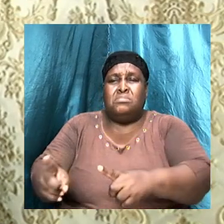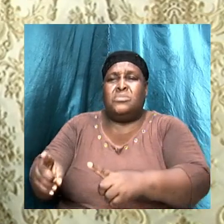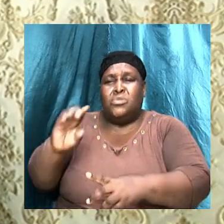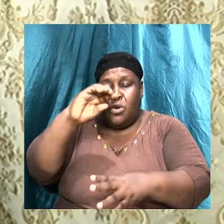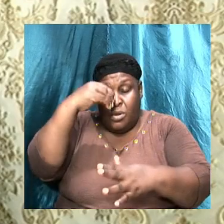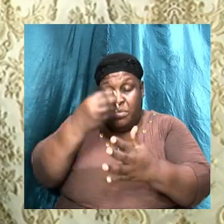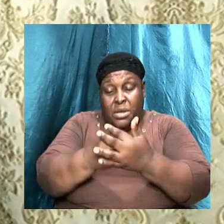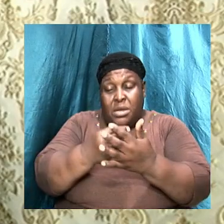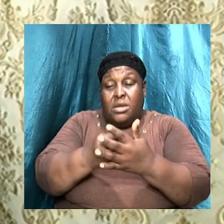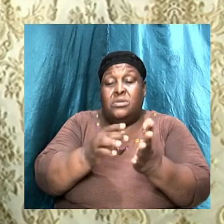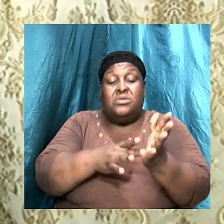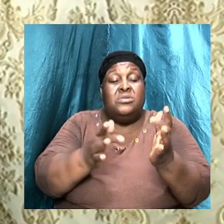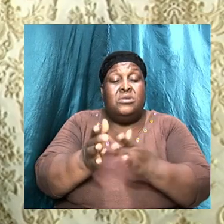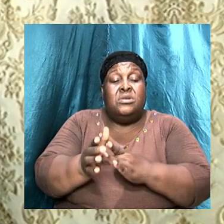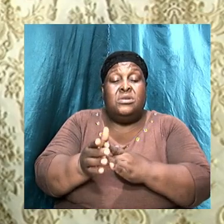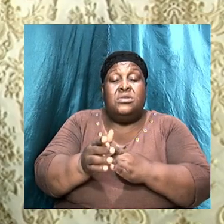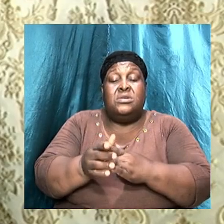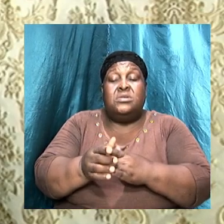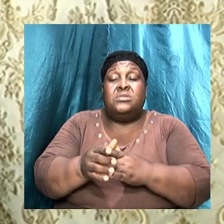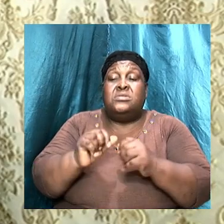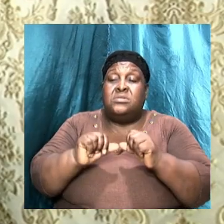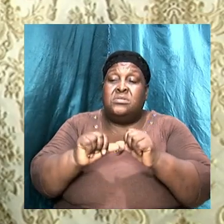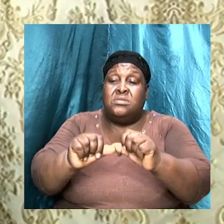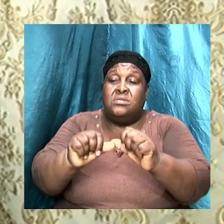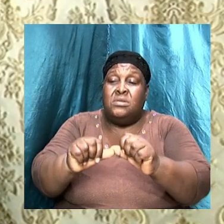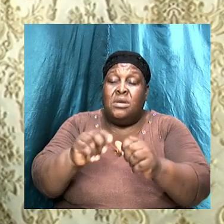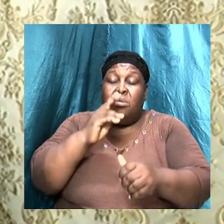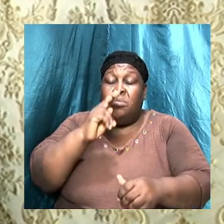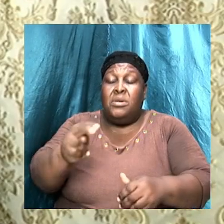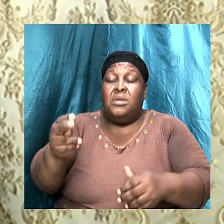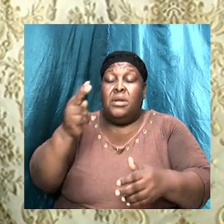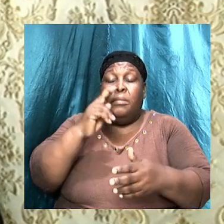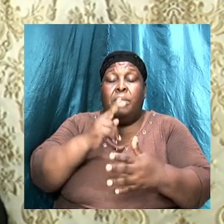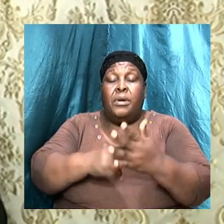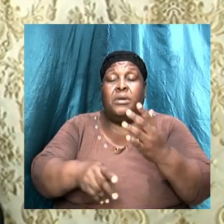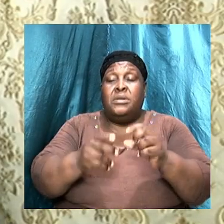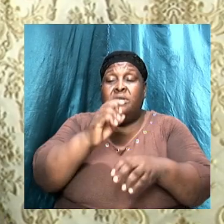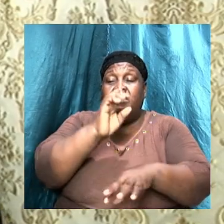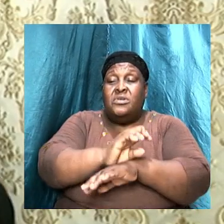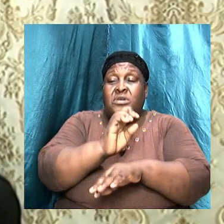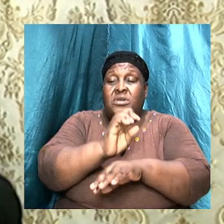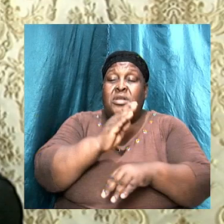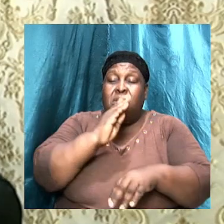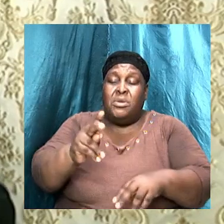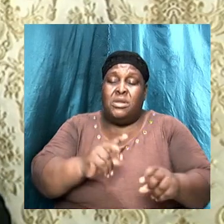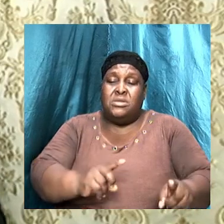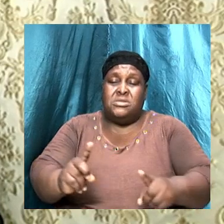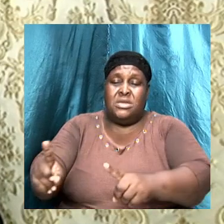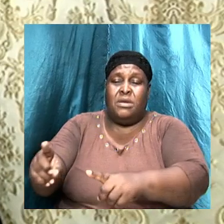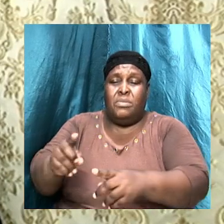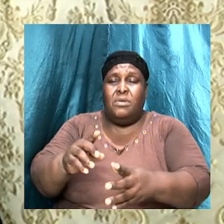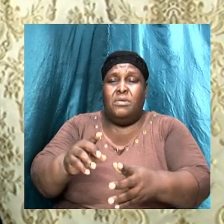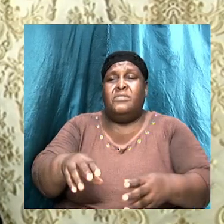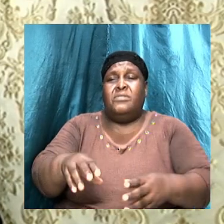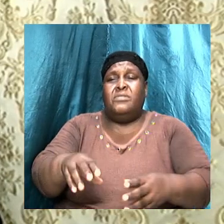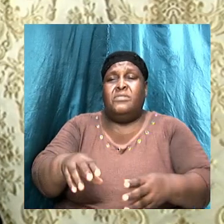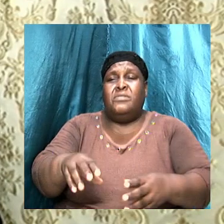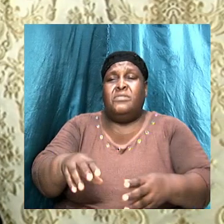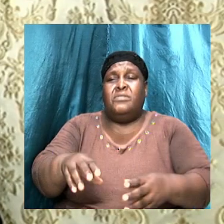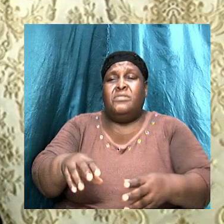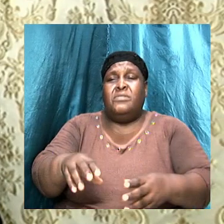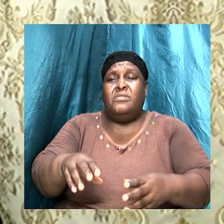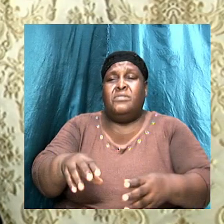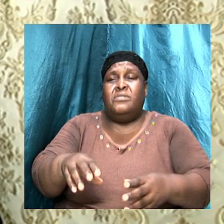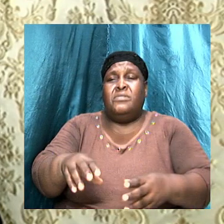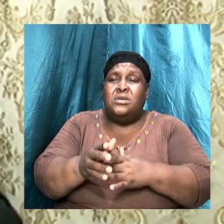us to understand that being a part of the church and being a disciple of Christ, the commandment is also for us, amen,